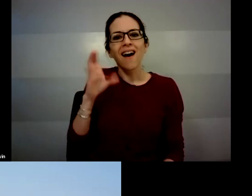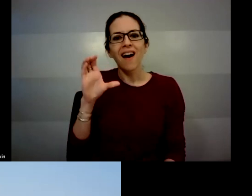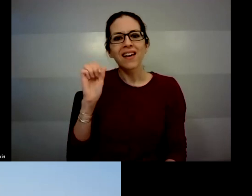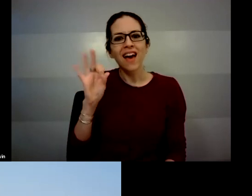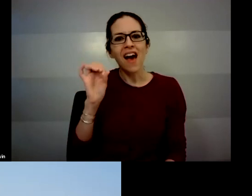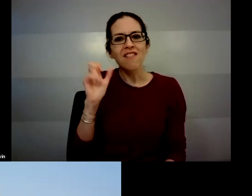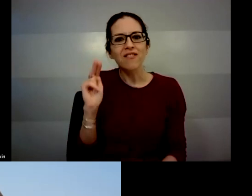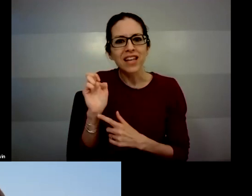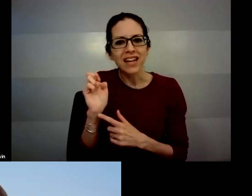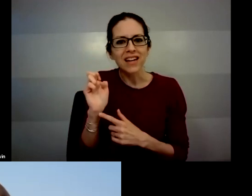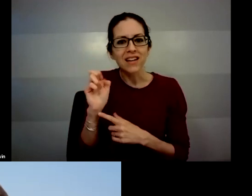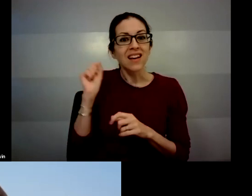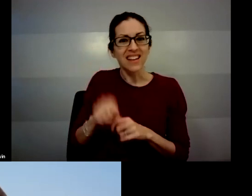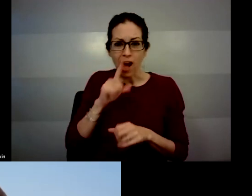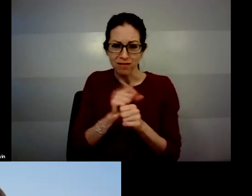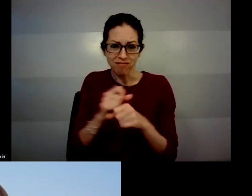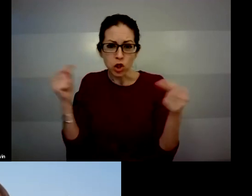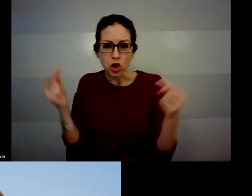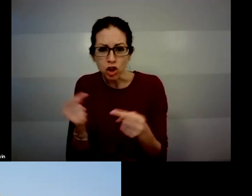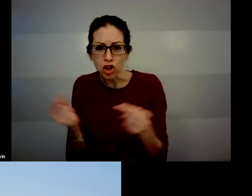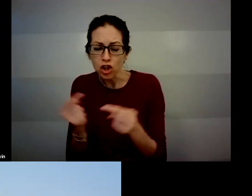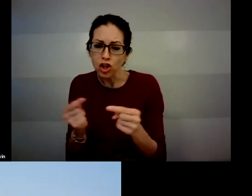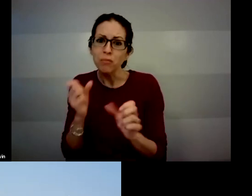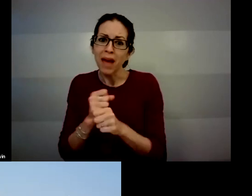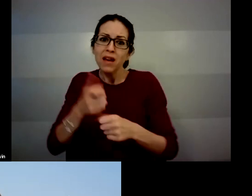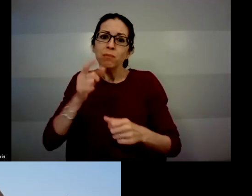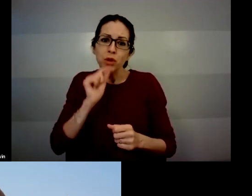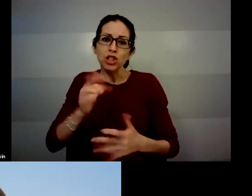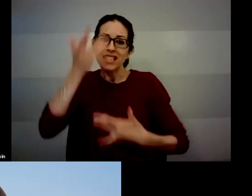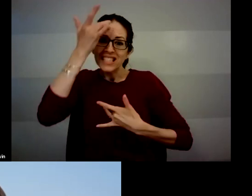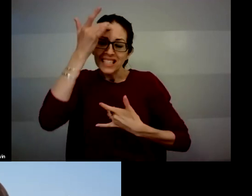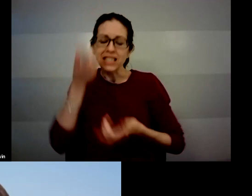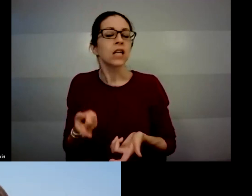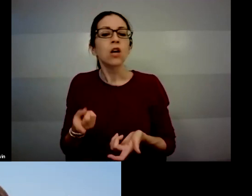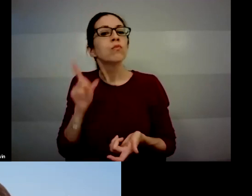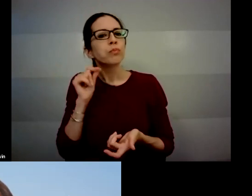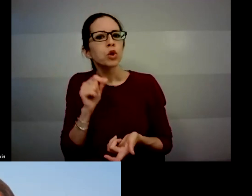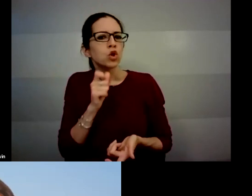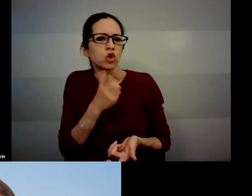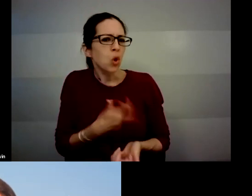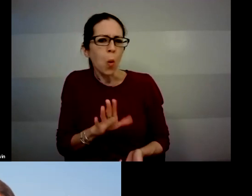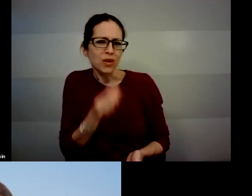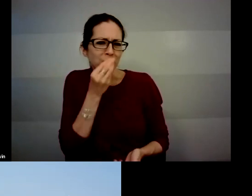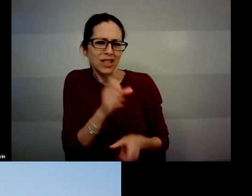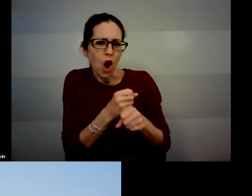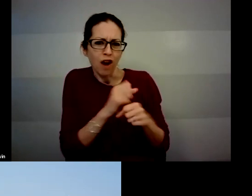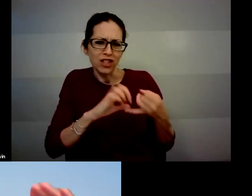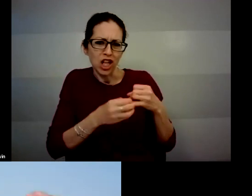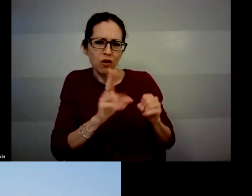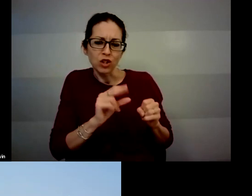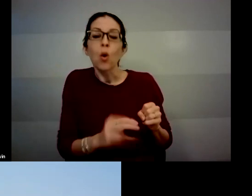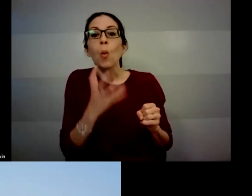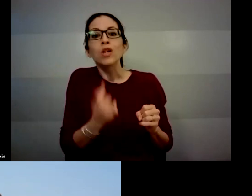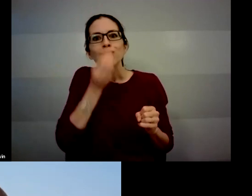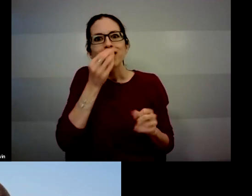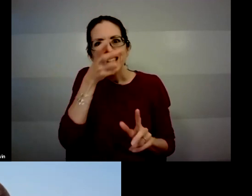most birds won't actually eat the coffee berry itself. They're much more interested in all of the insects that are in the coffee that they can eat, and especially